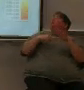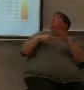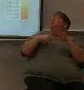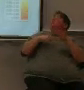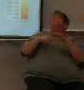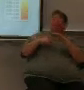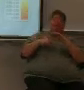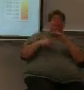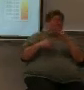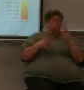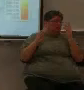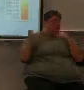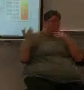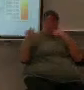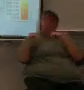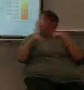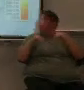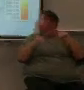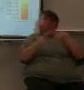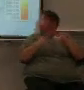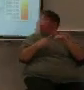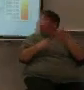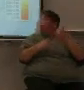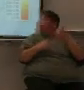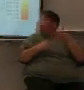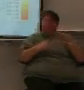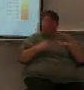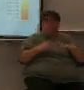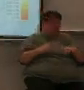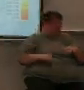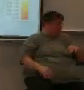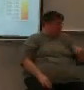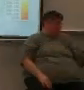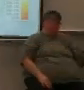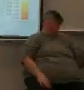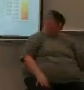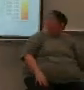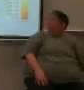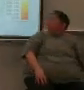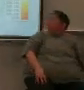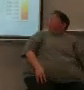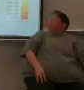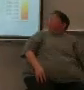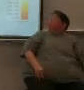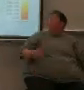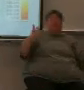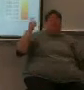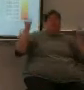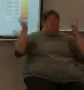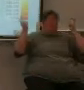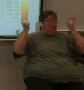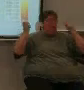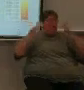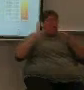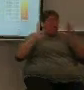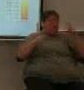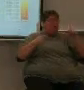an animation. We're moving up to 95. We see that as they regulated high sulfur coal and put